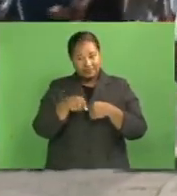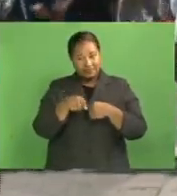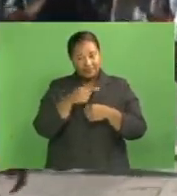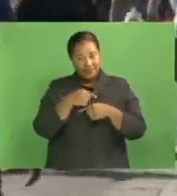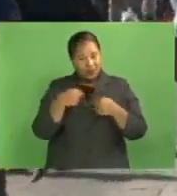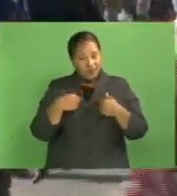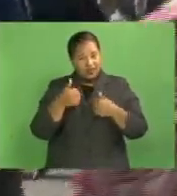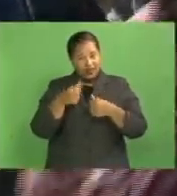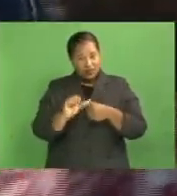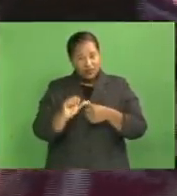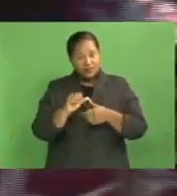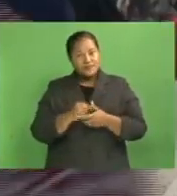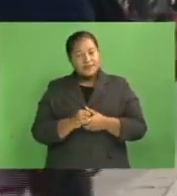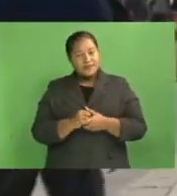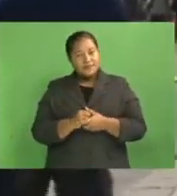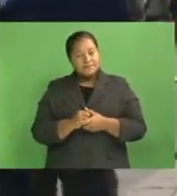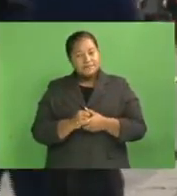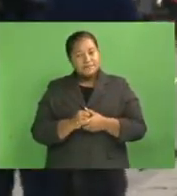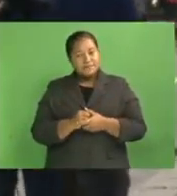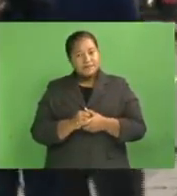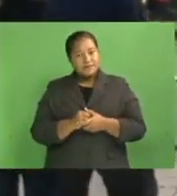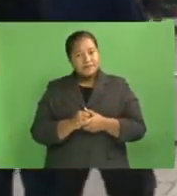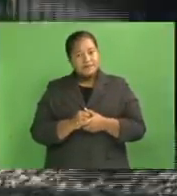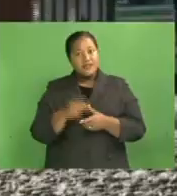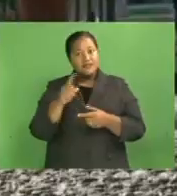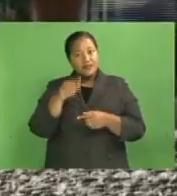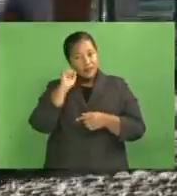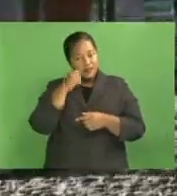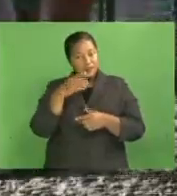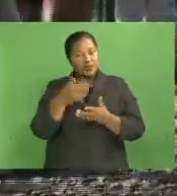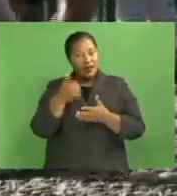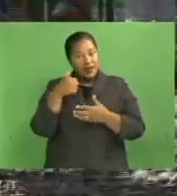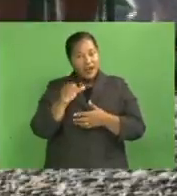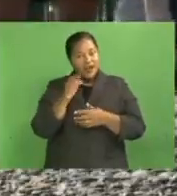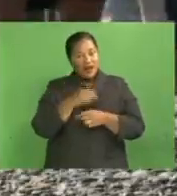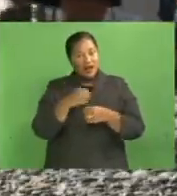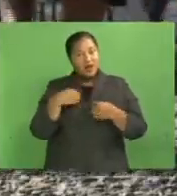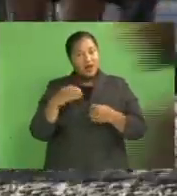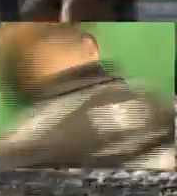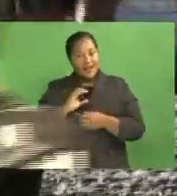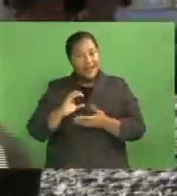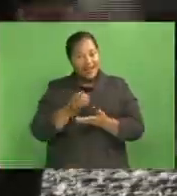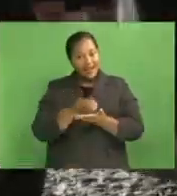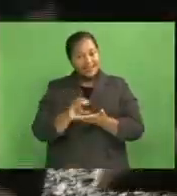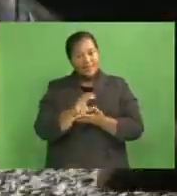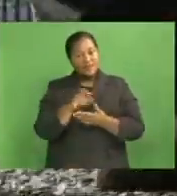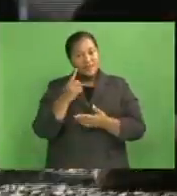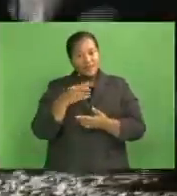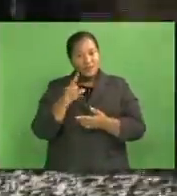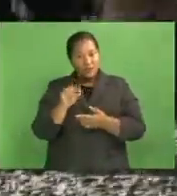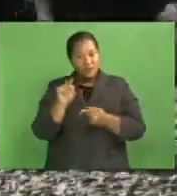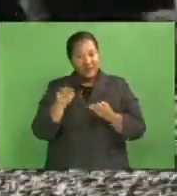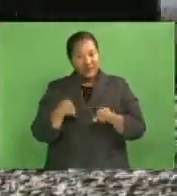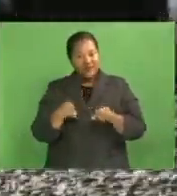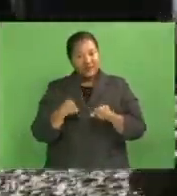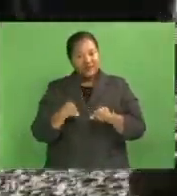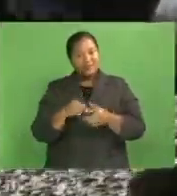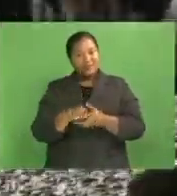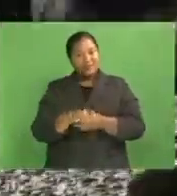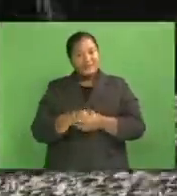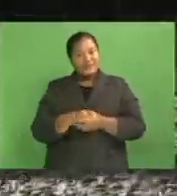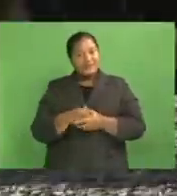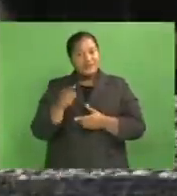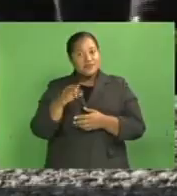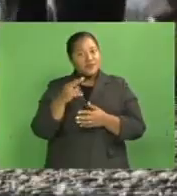relief was that people or our customers who have lost job, or they are on reduced pay, or they are on